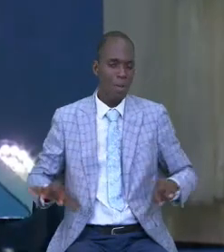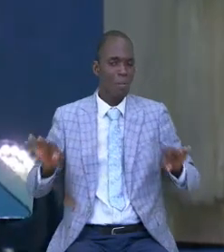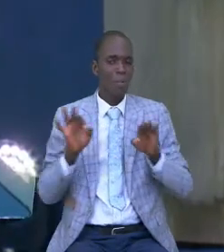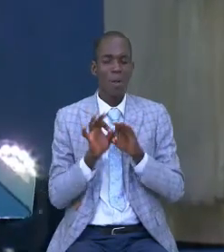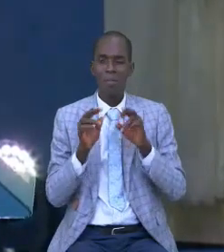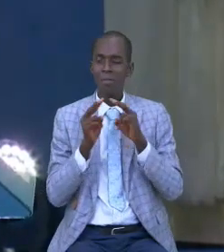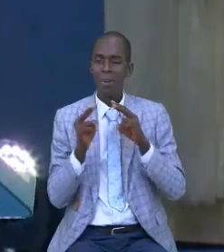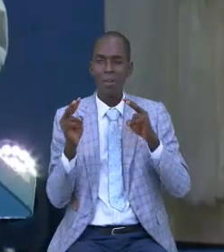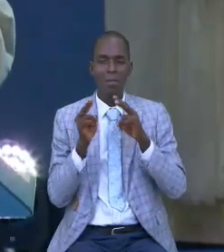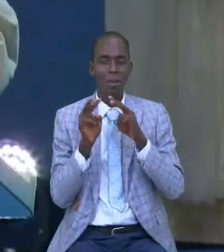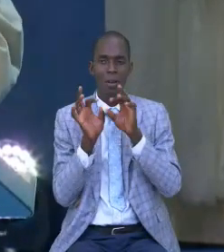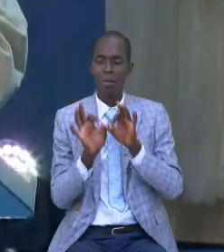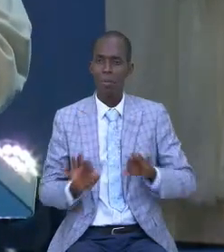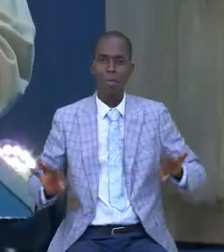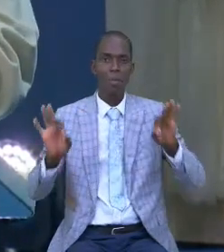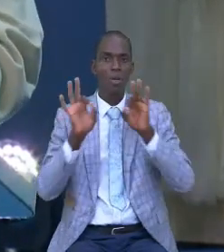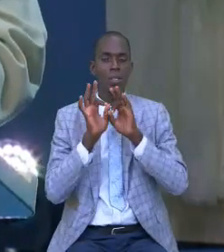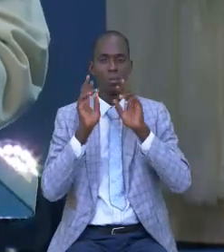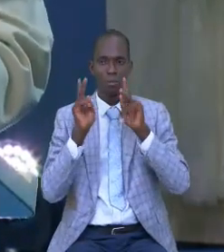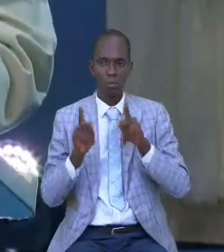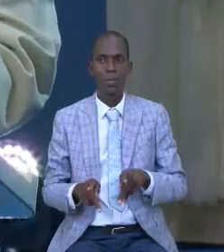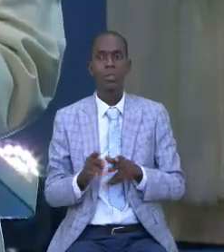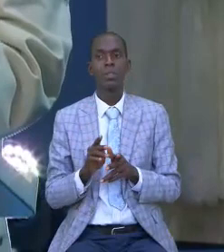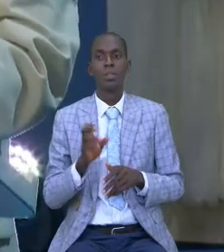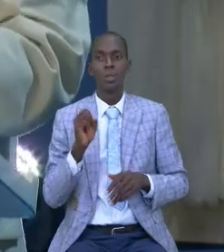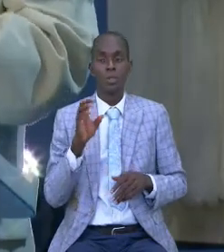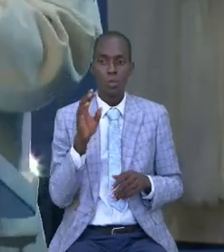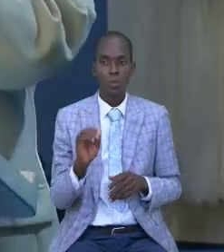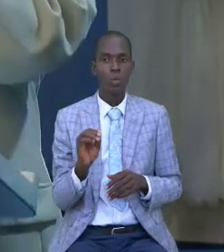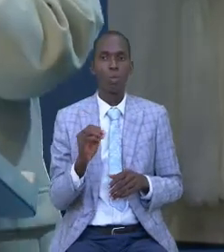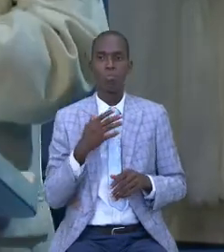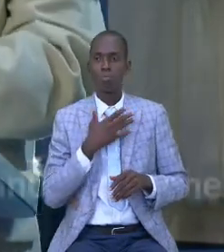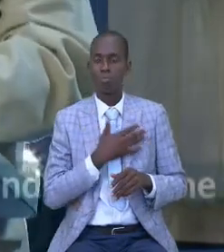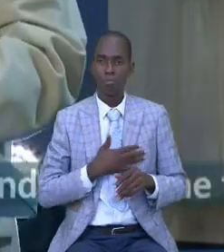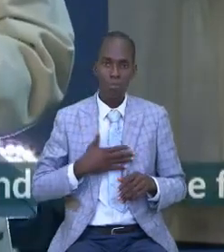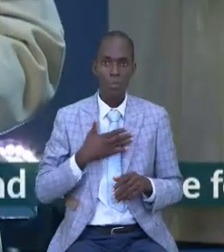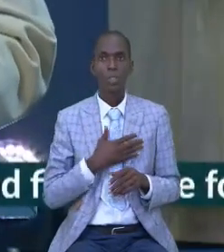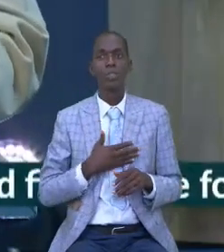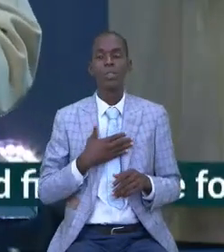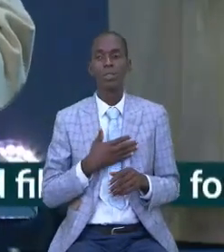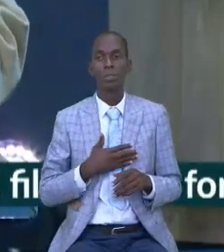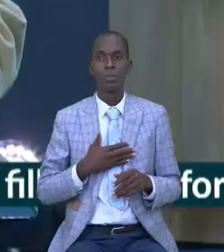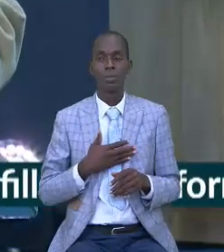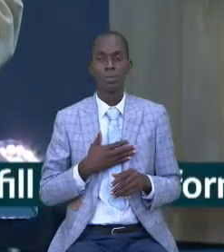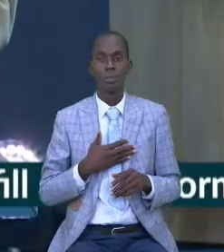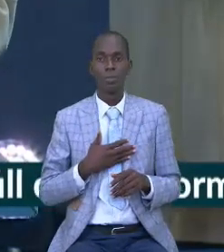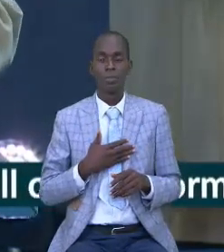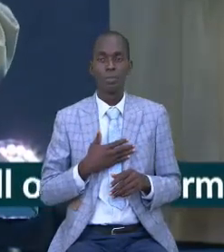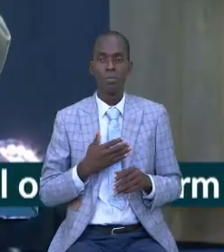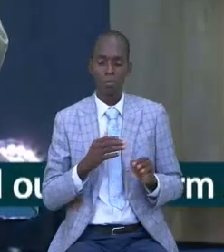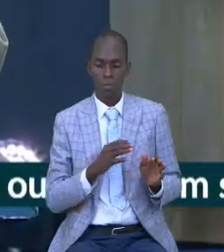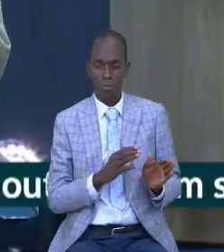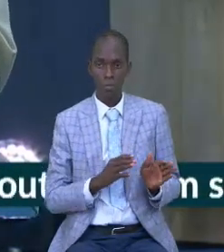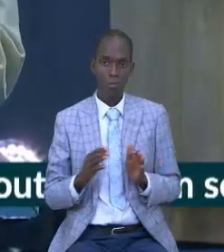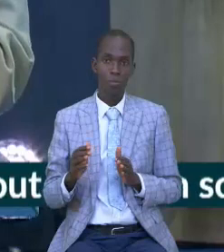very important person. So please keep standing up until the counselors